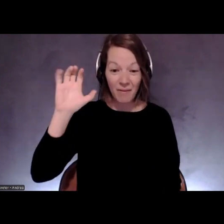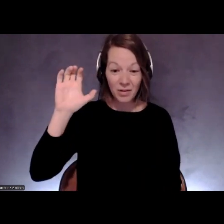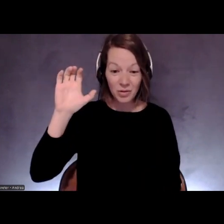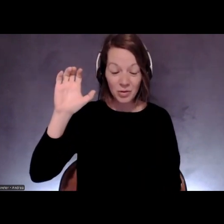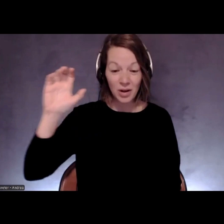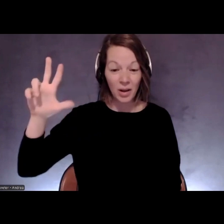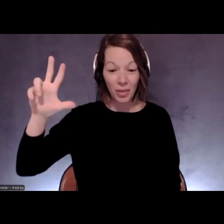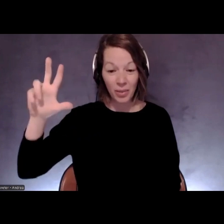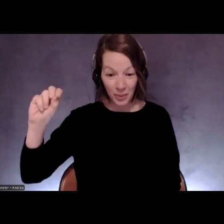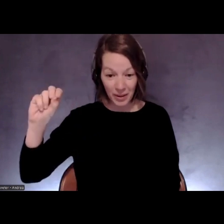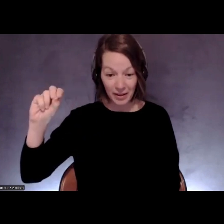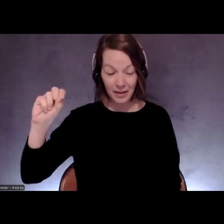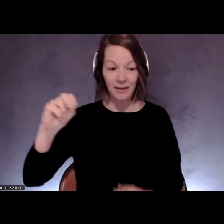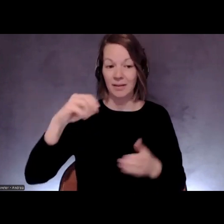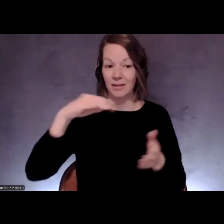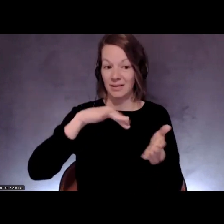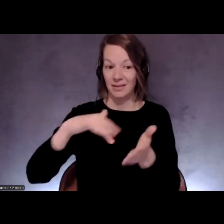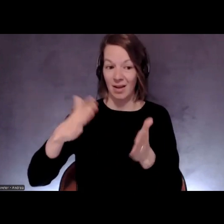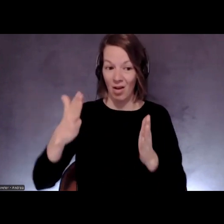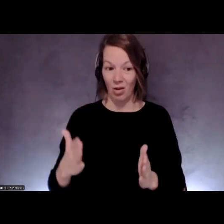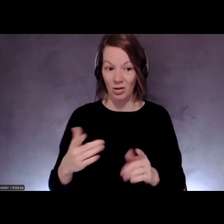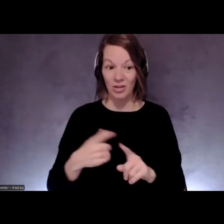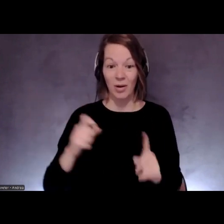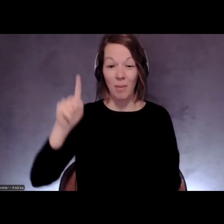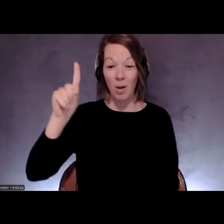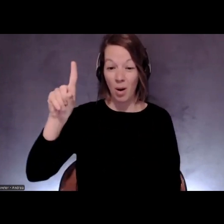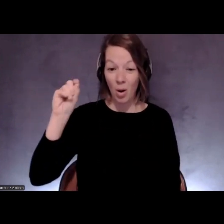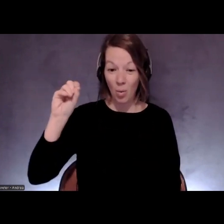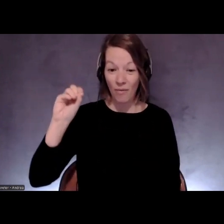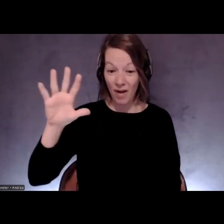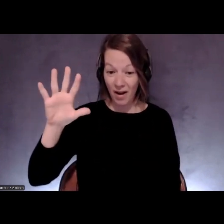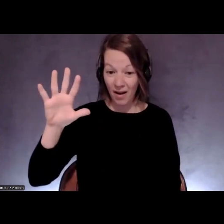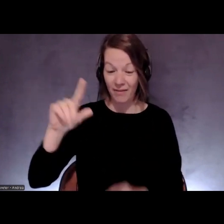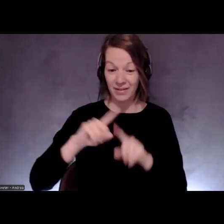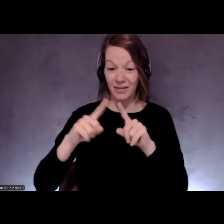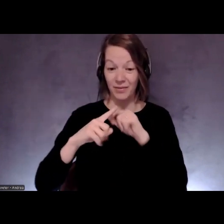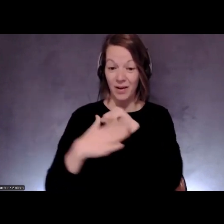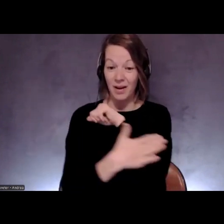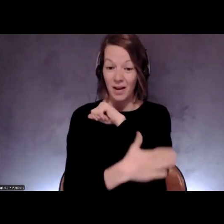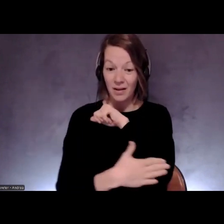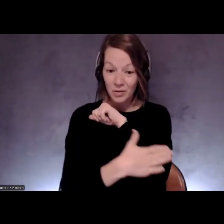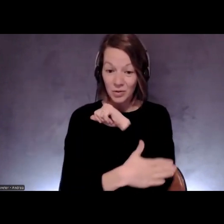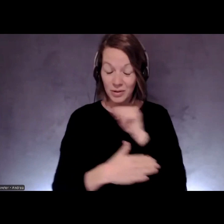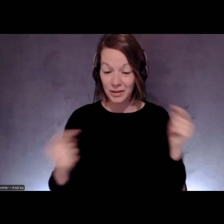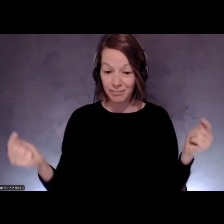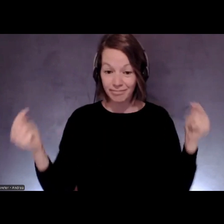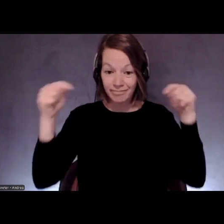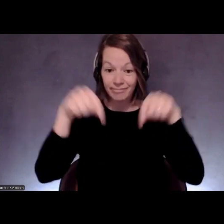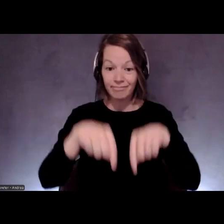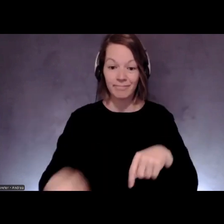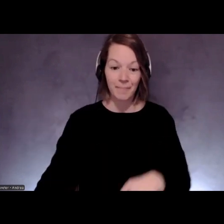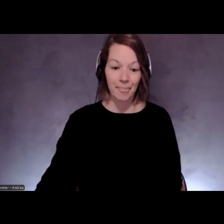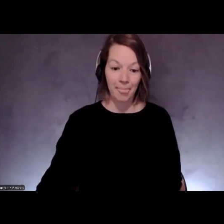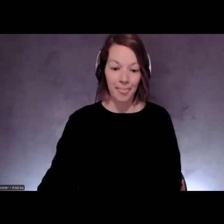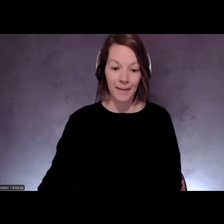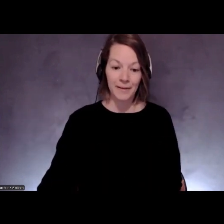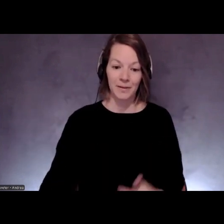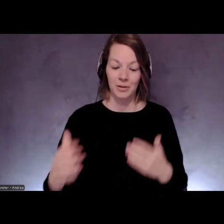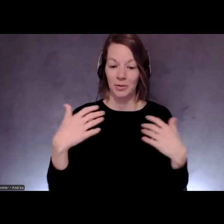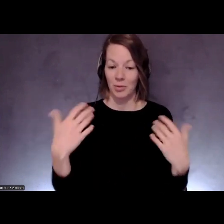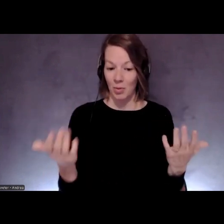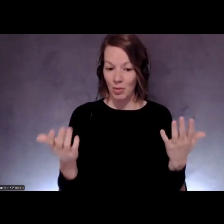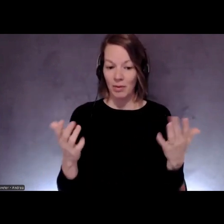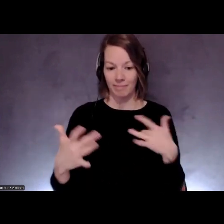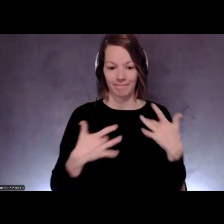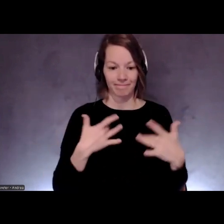1,530 scholars from 105 countries are joining us. And so we are